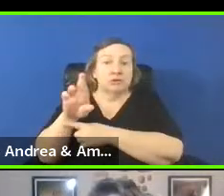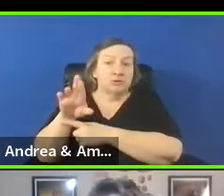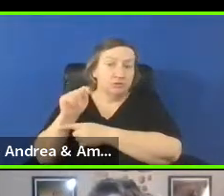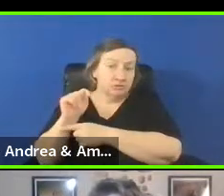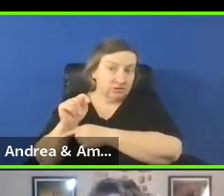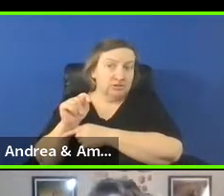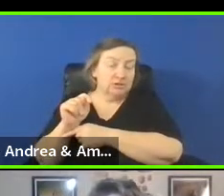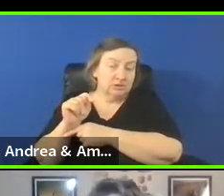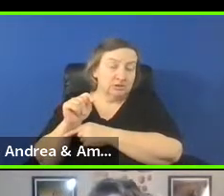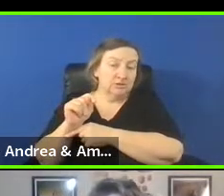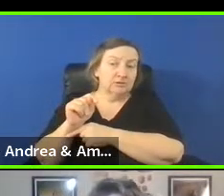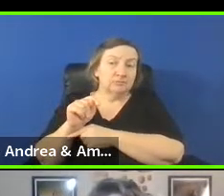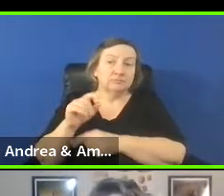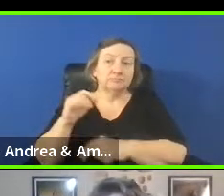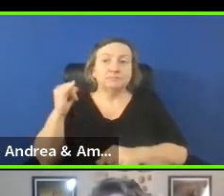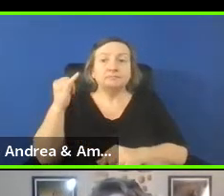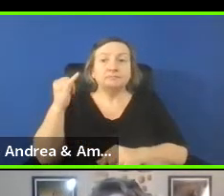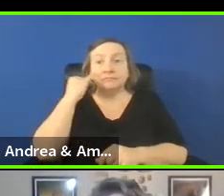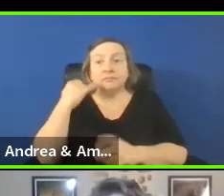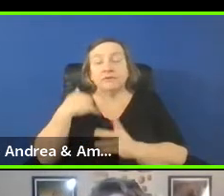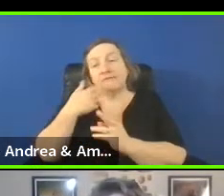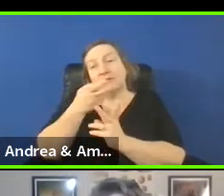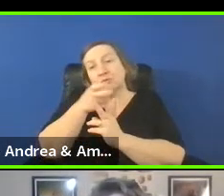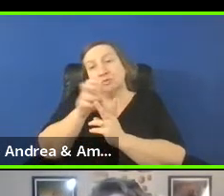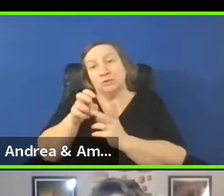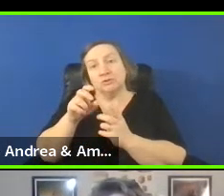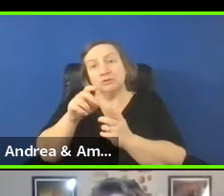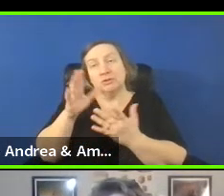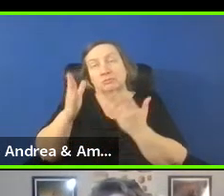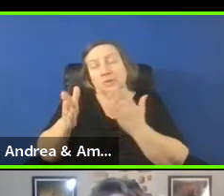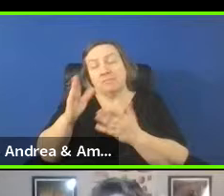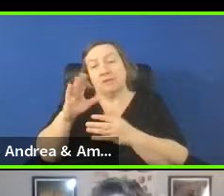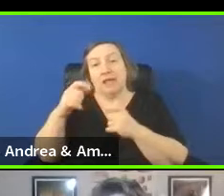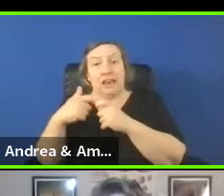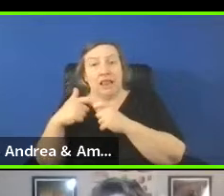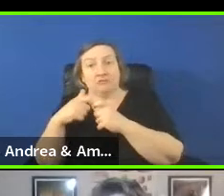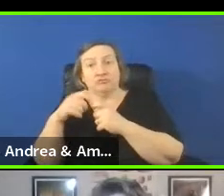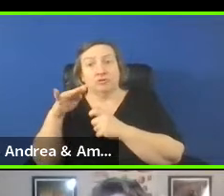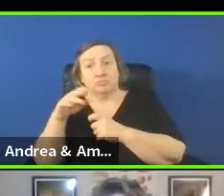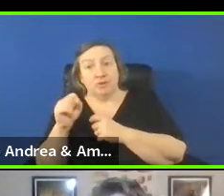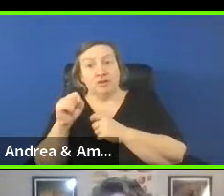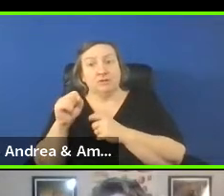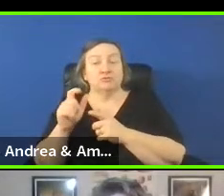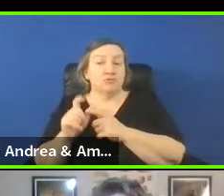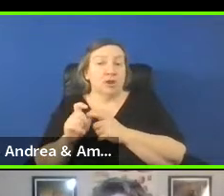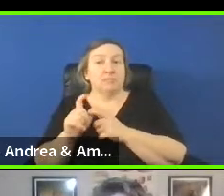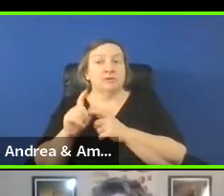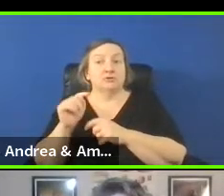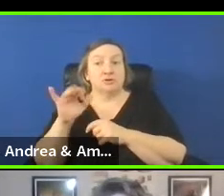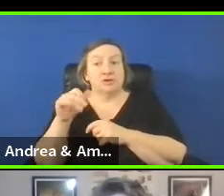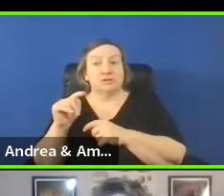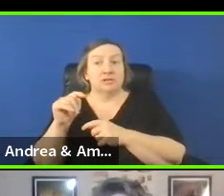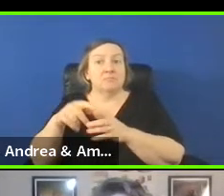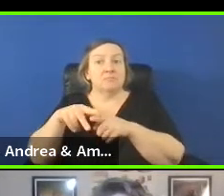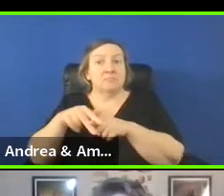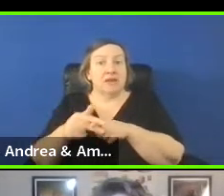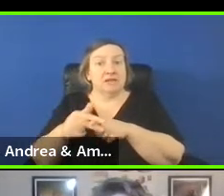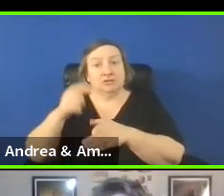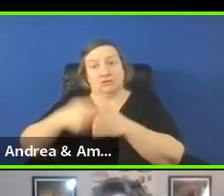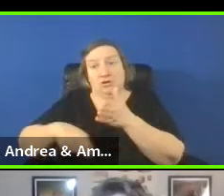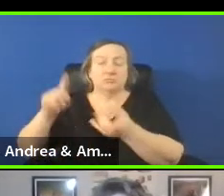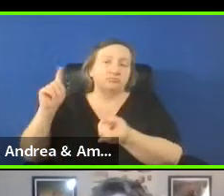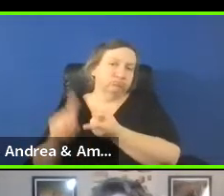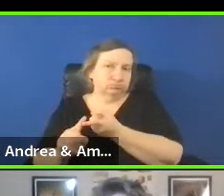you're getting, if you have a switch to, for instance, electric bus rapid transit, your maintenance costs will be significantly reduced,